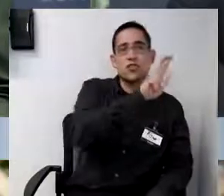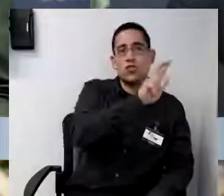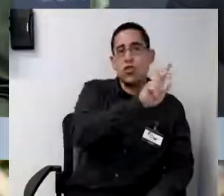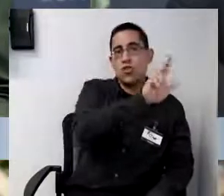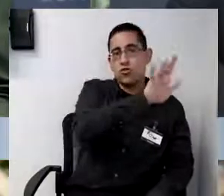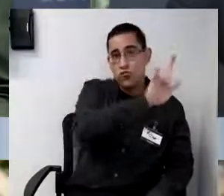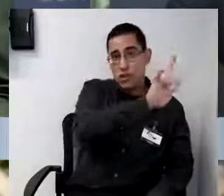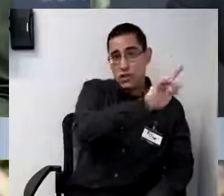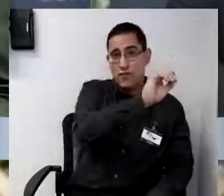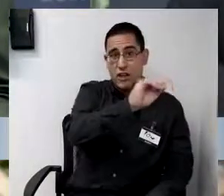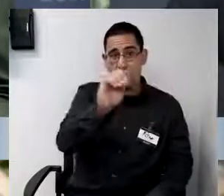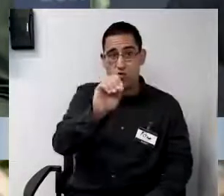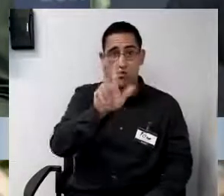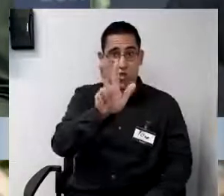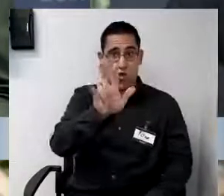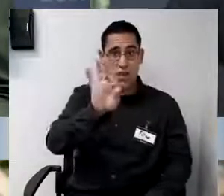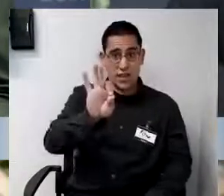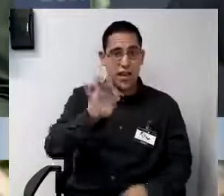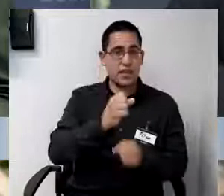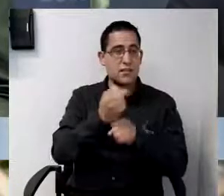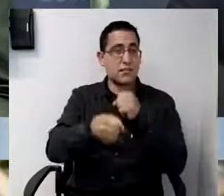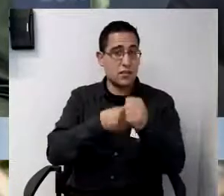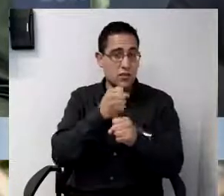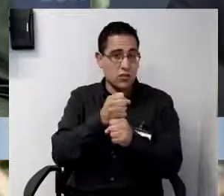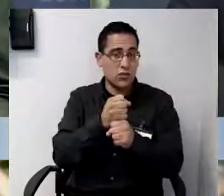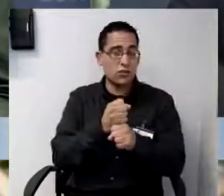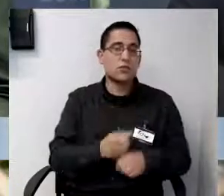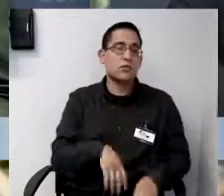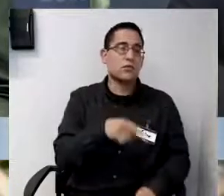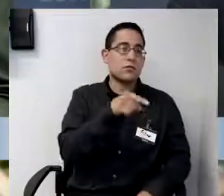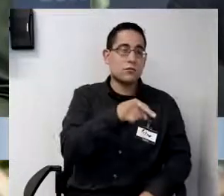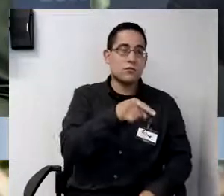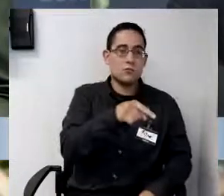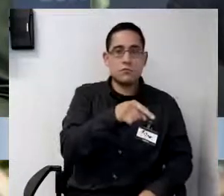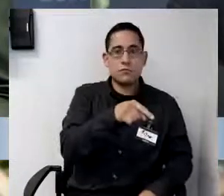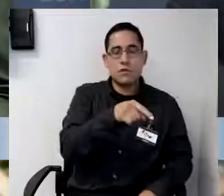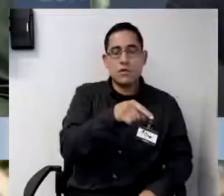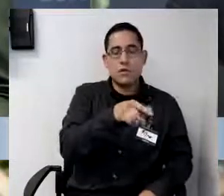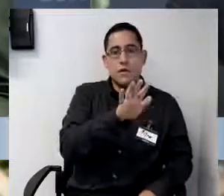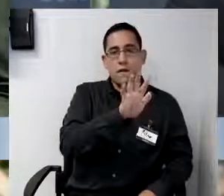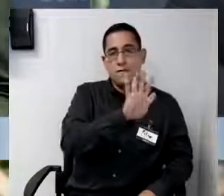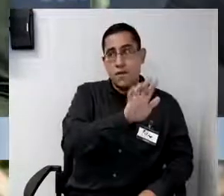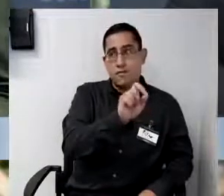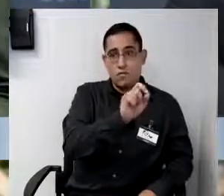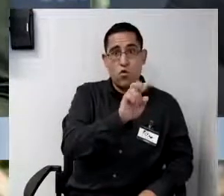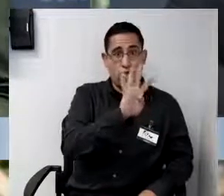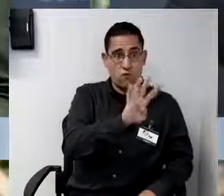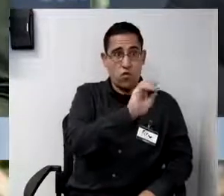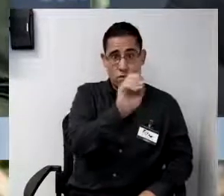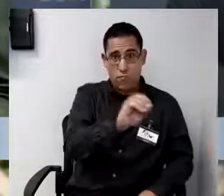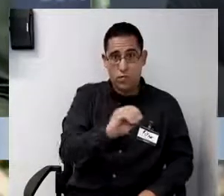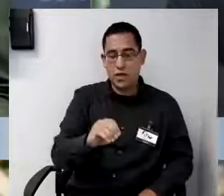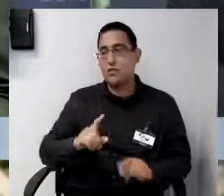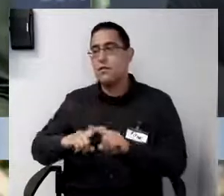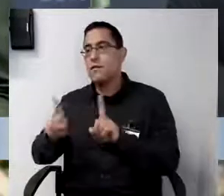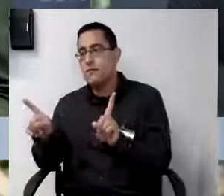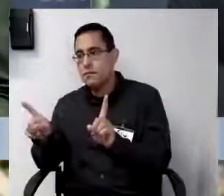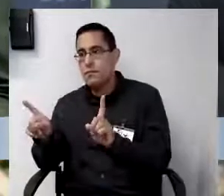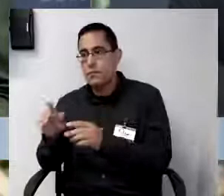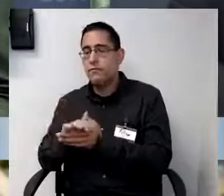25.1% of the positive tests, but only 5.4% of the deaths. 50 to